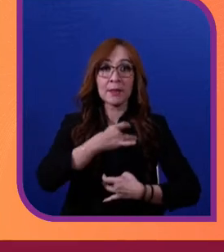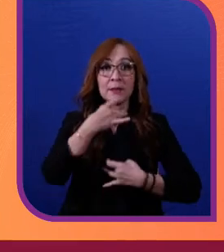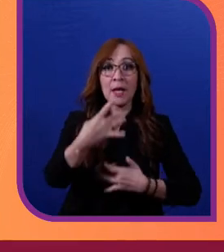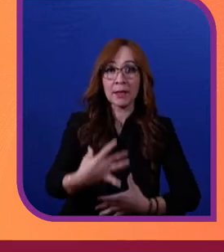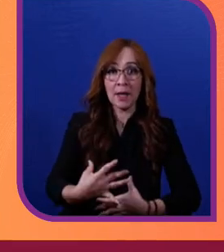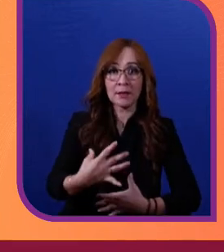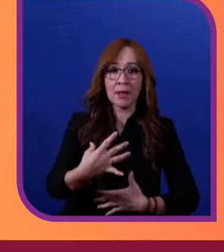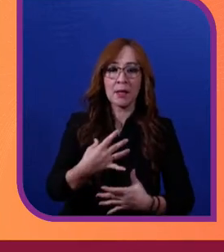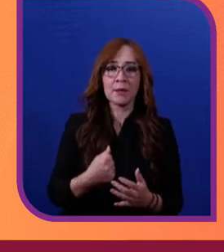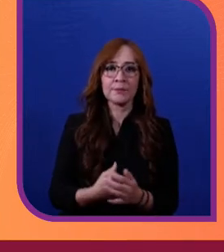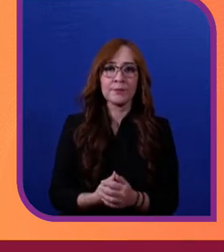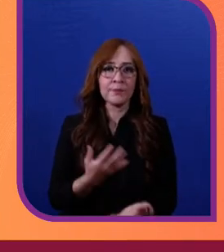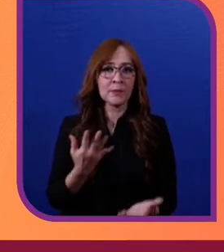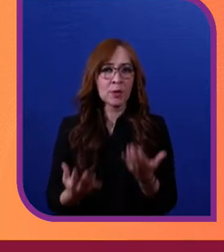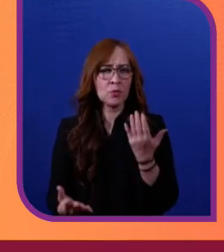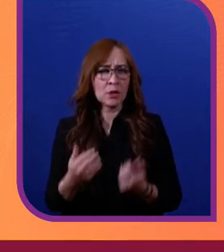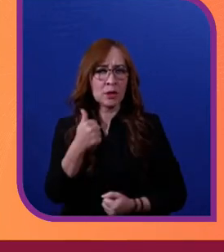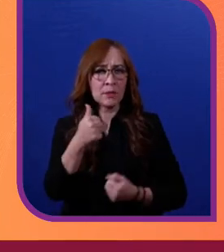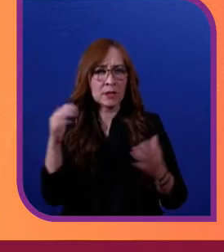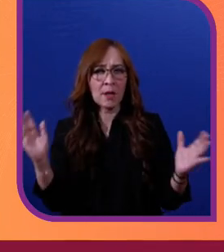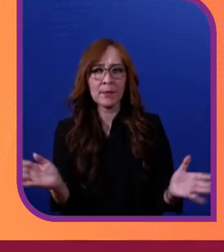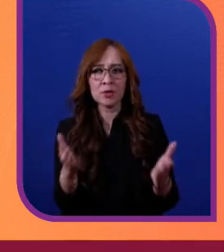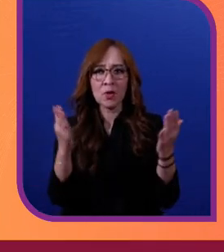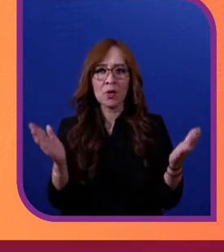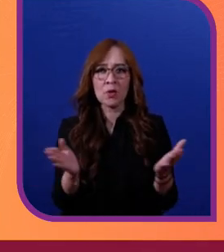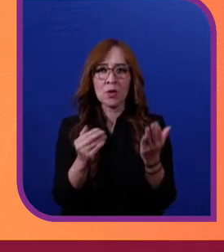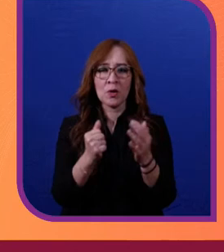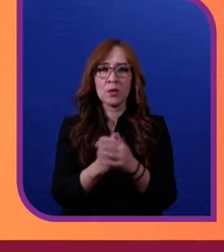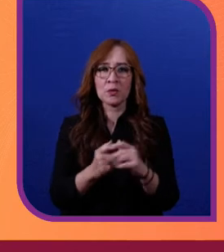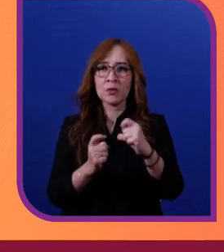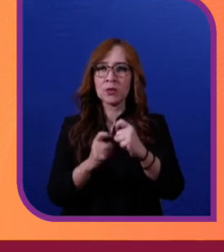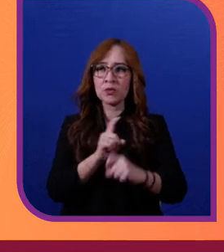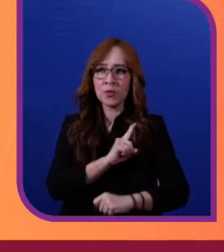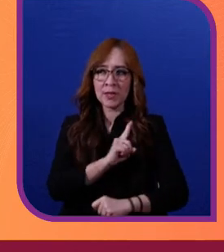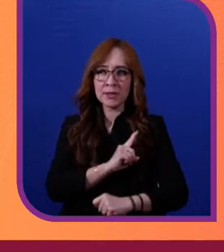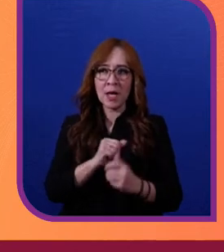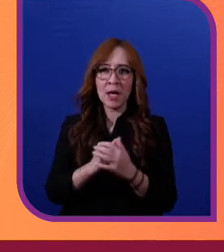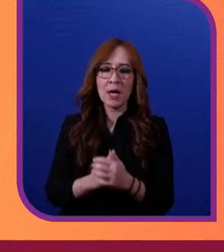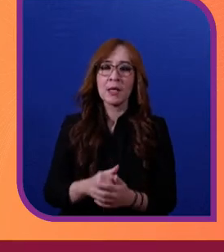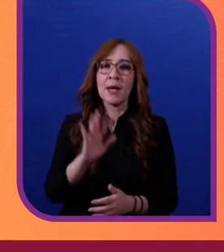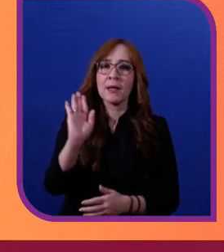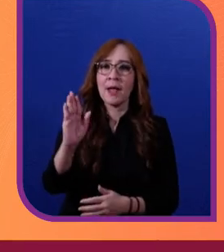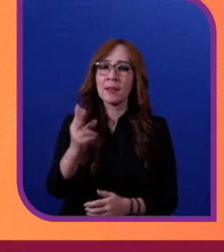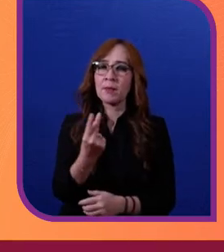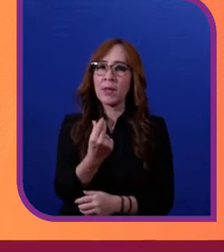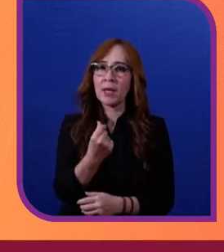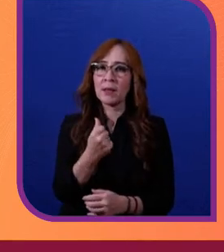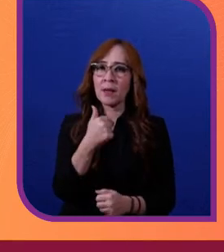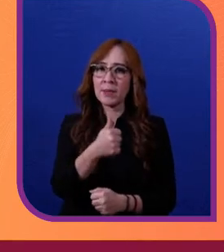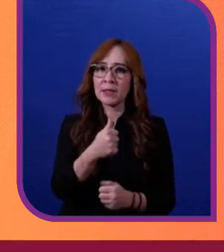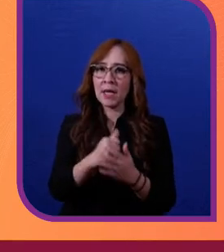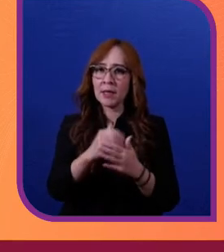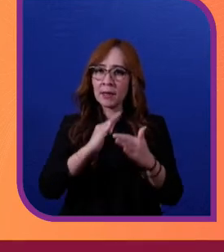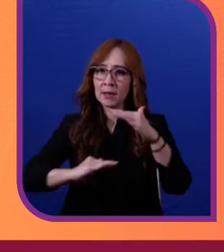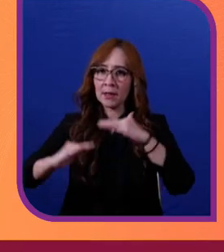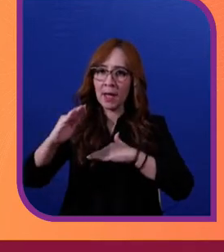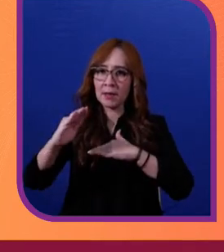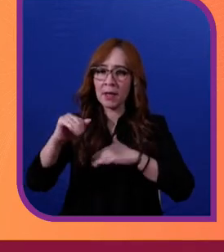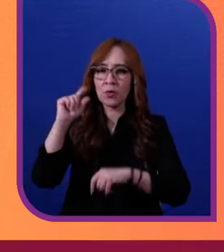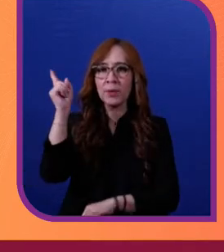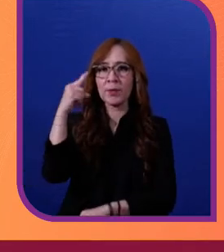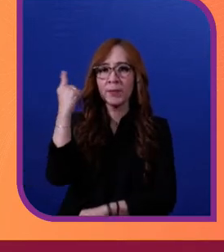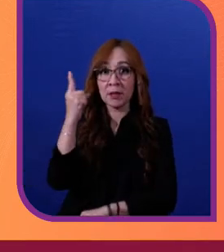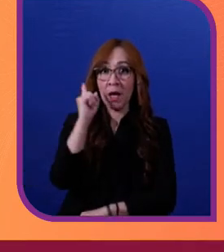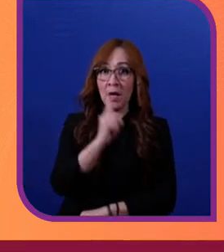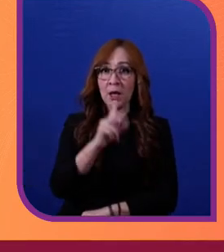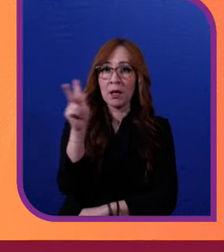sektor wedding Kris materiality D'Cost For The government the formation of projects were two the bridge Closer